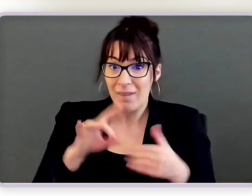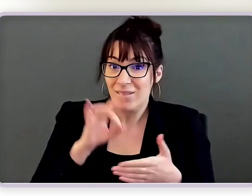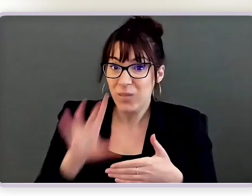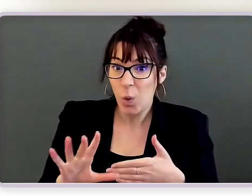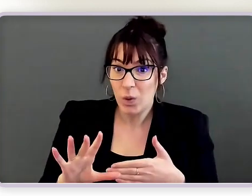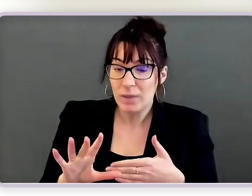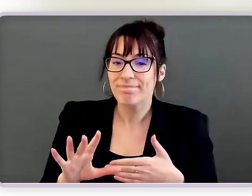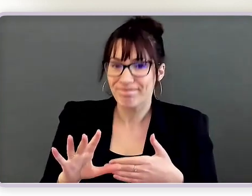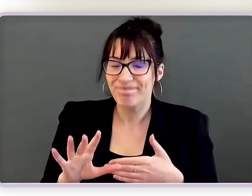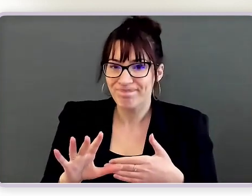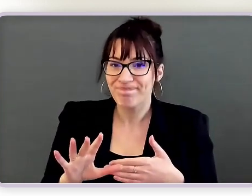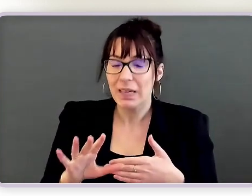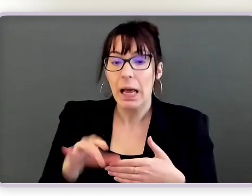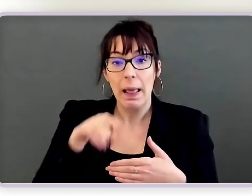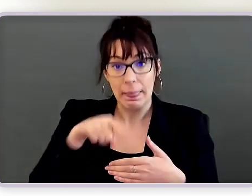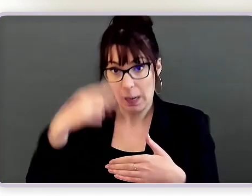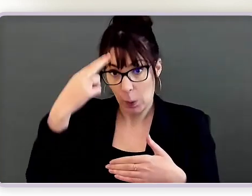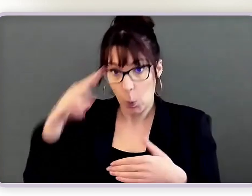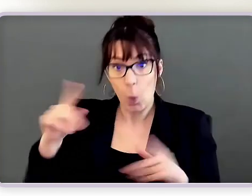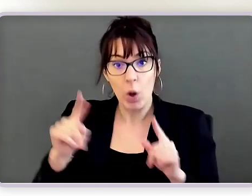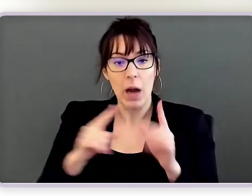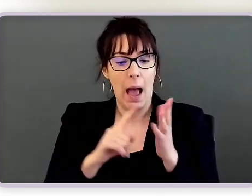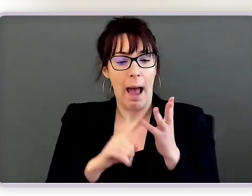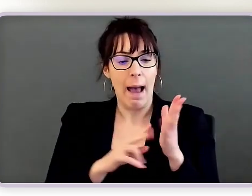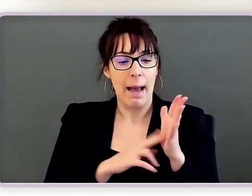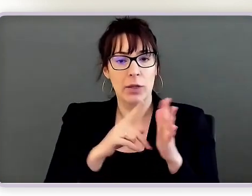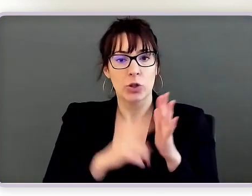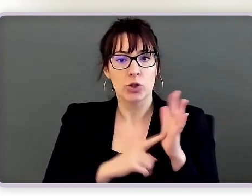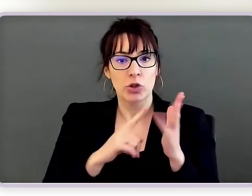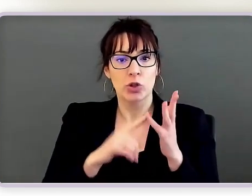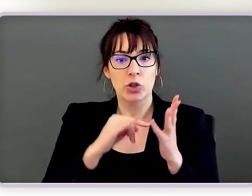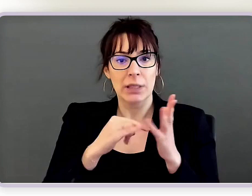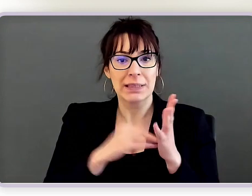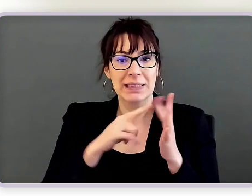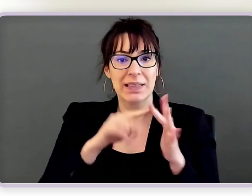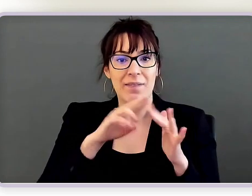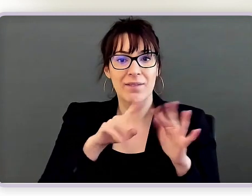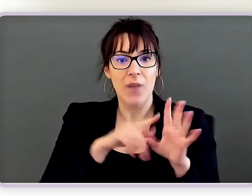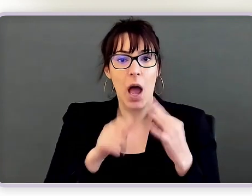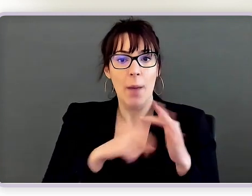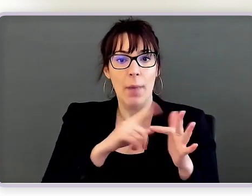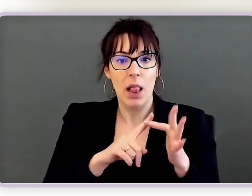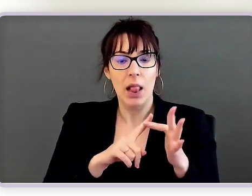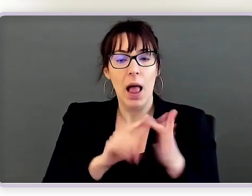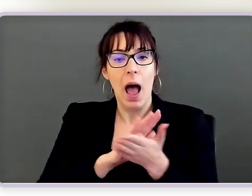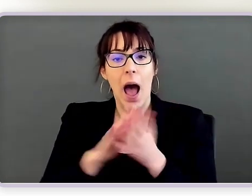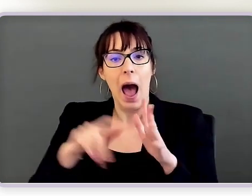unjustifiable hardship, when someone can't afford to make things accessible for you.